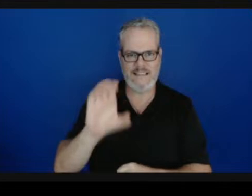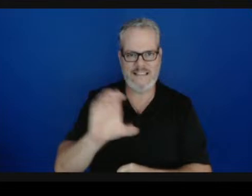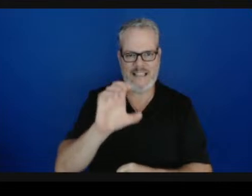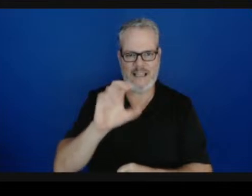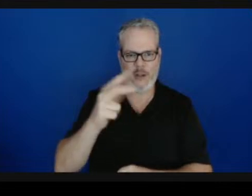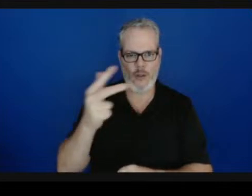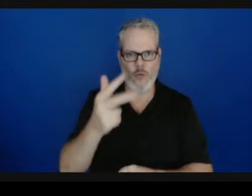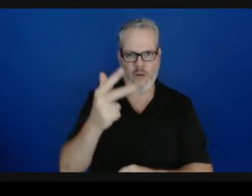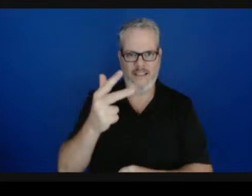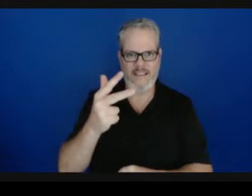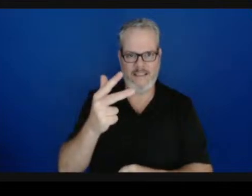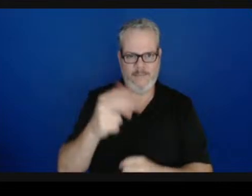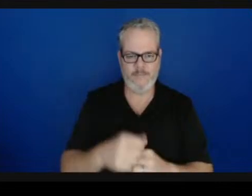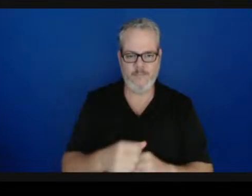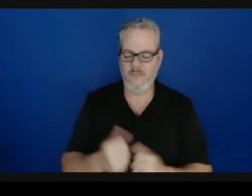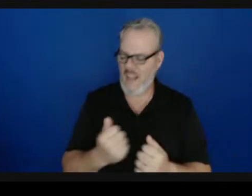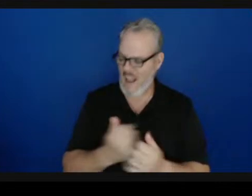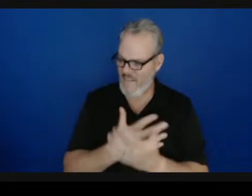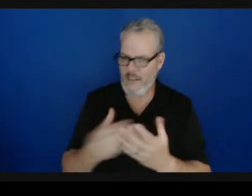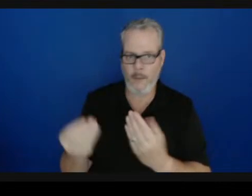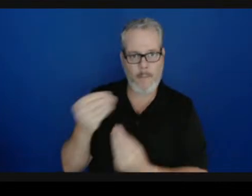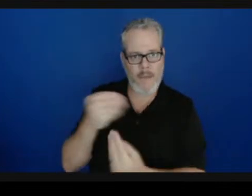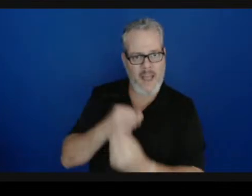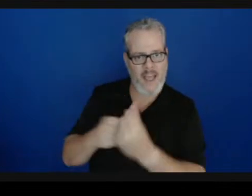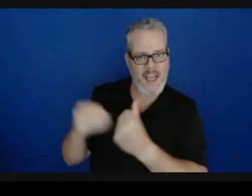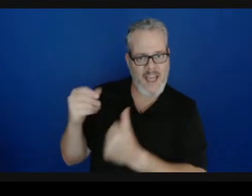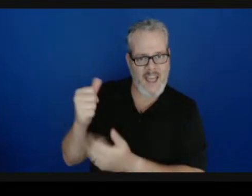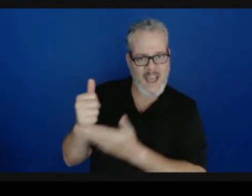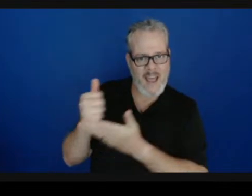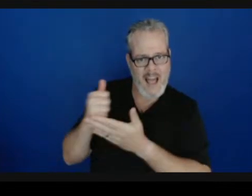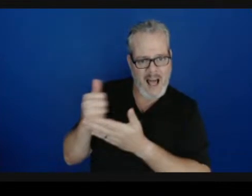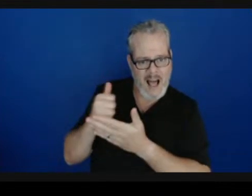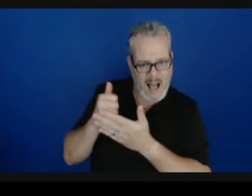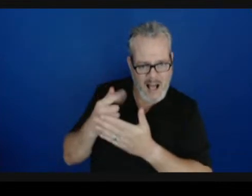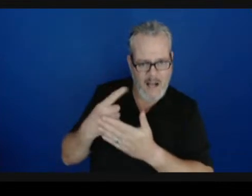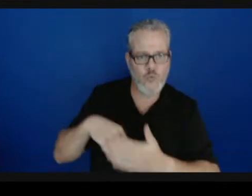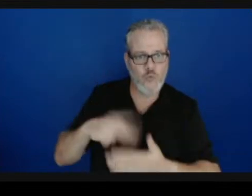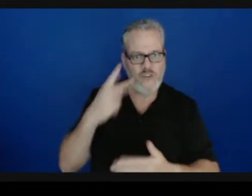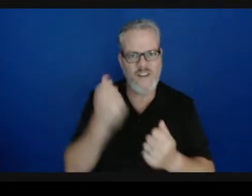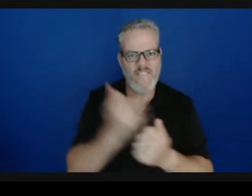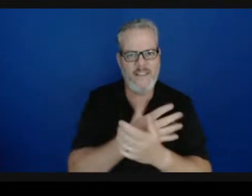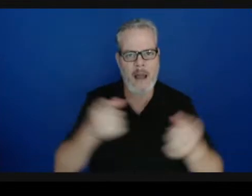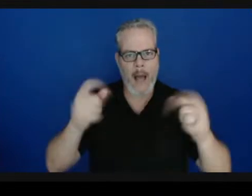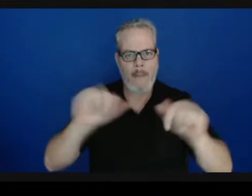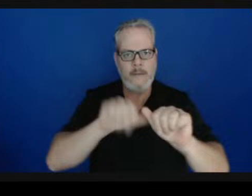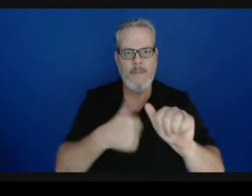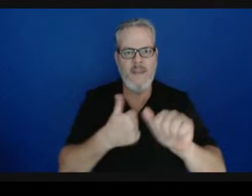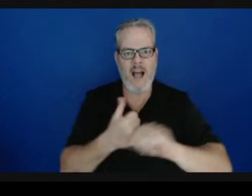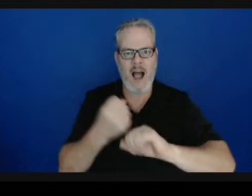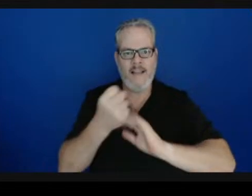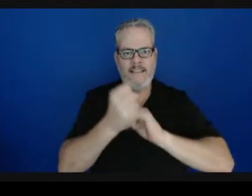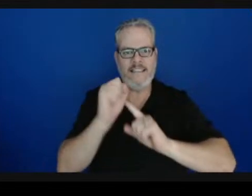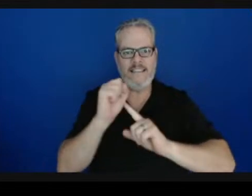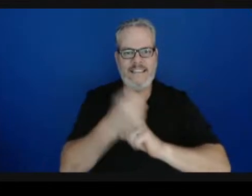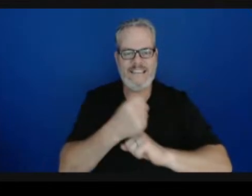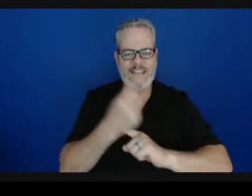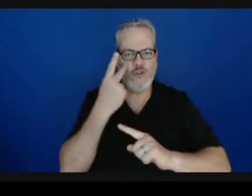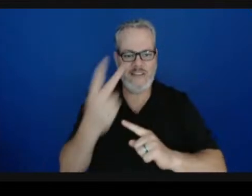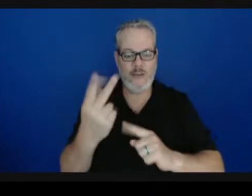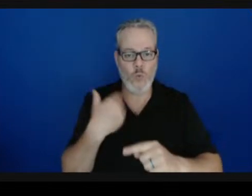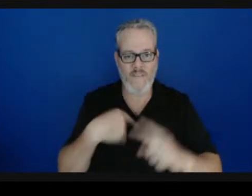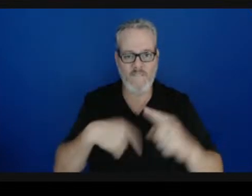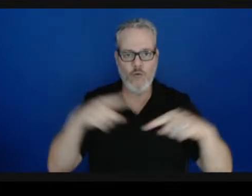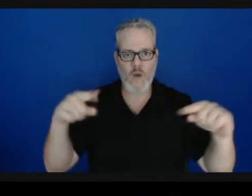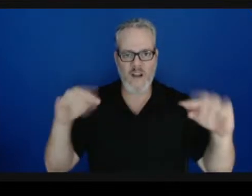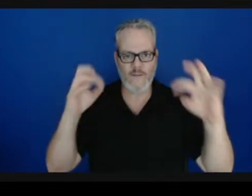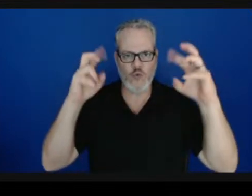fuels everything that we do that you see here, as well as all the behind the scenes with the volcano education, our digital resilience programs, as well as the